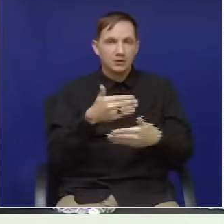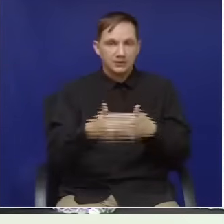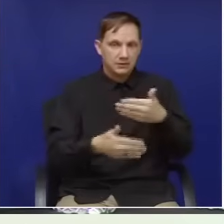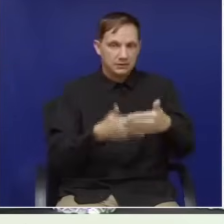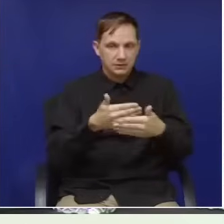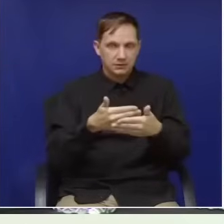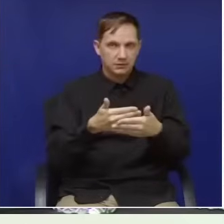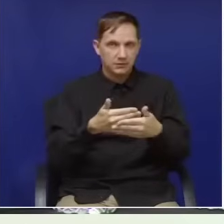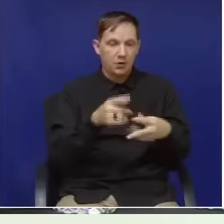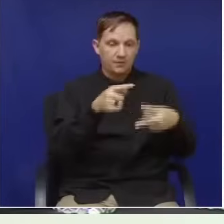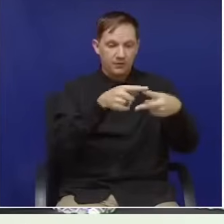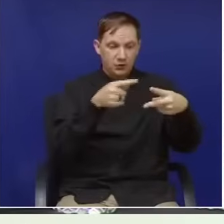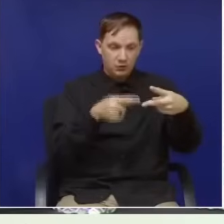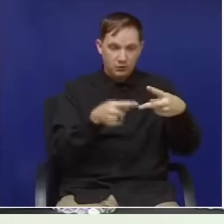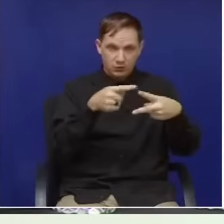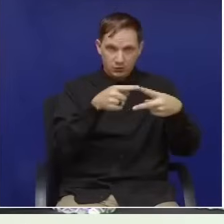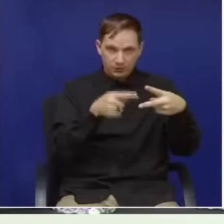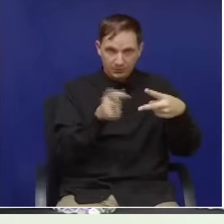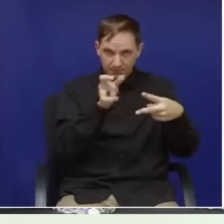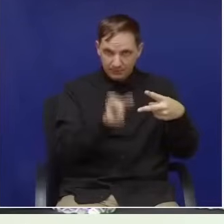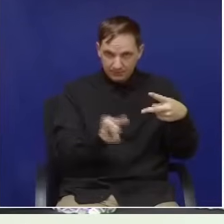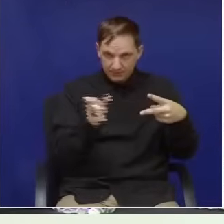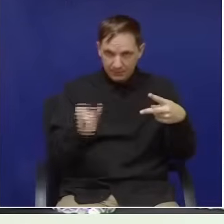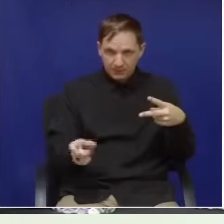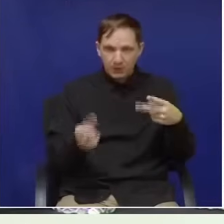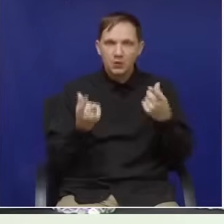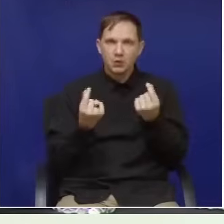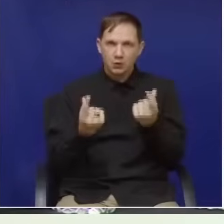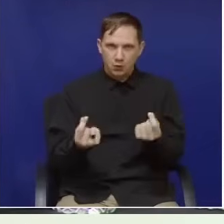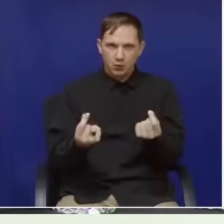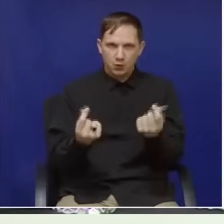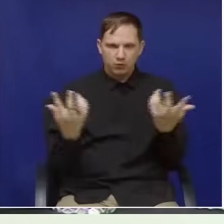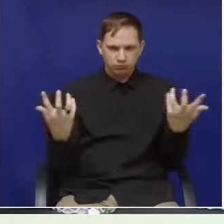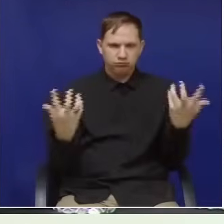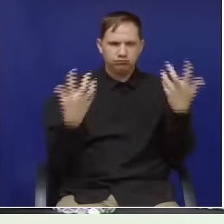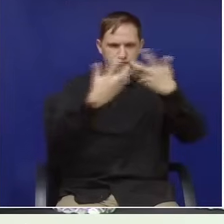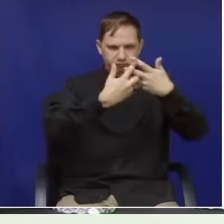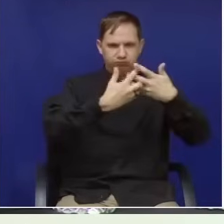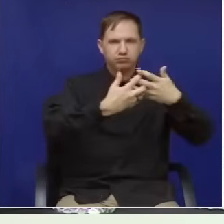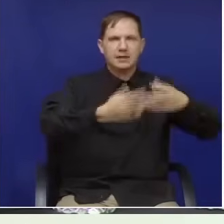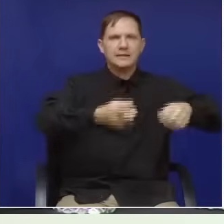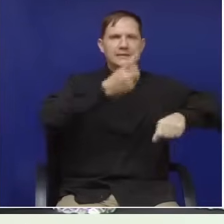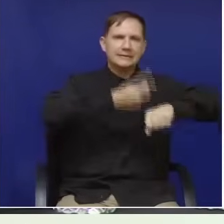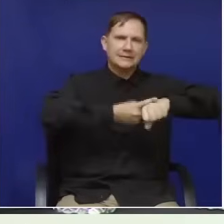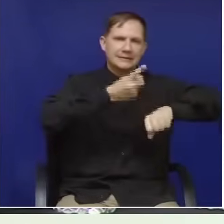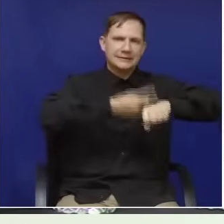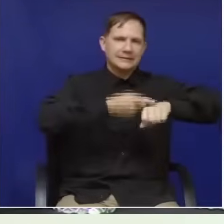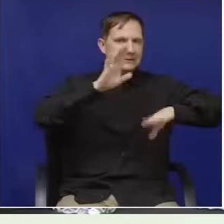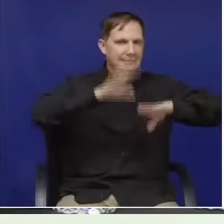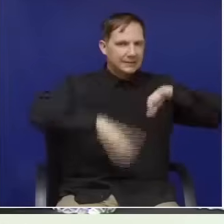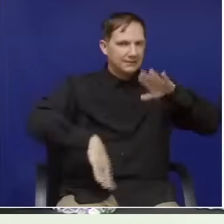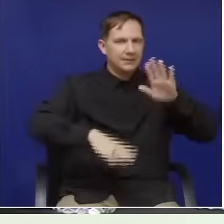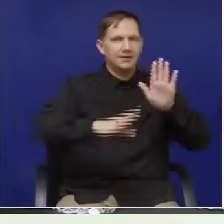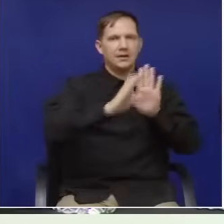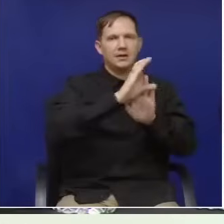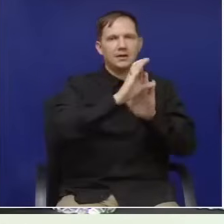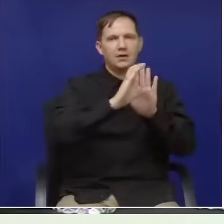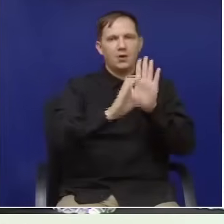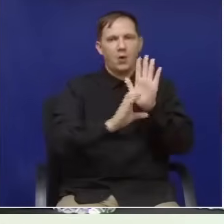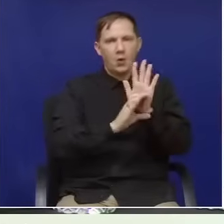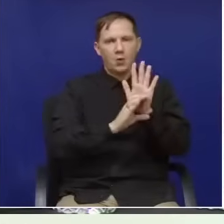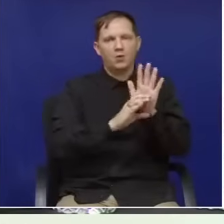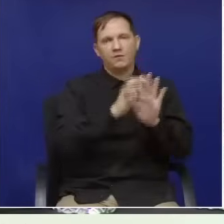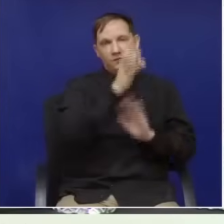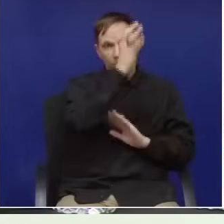the two officers were held in line with the disciplinary code that the South African Police